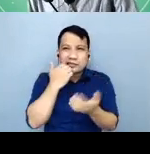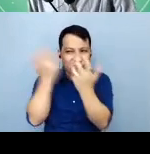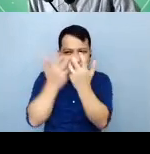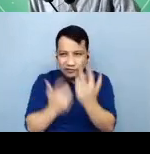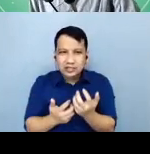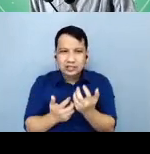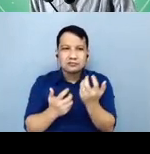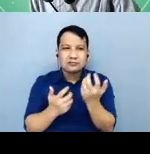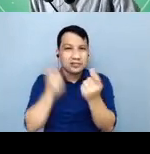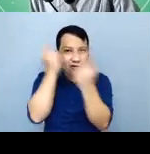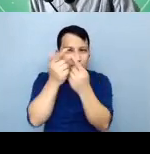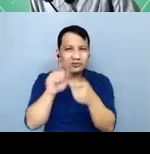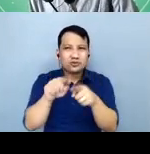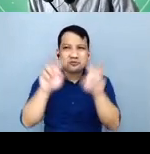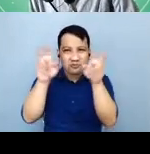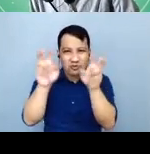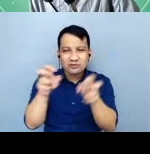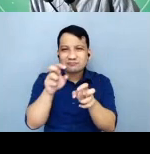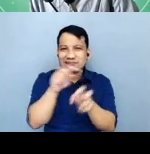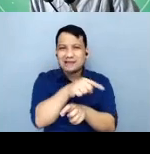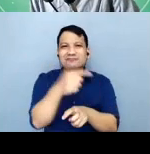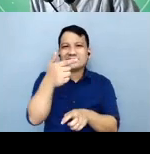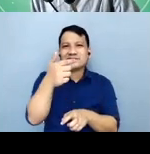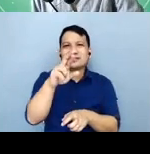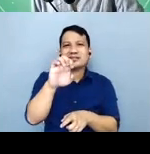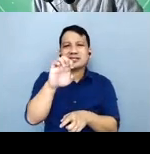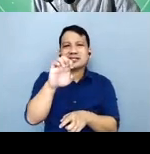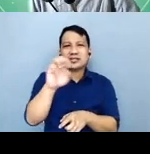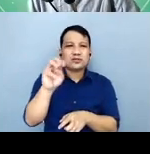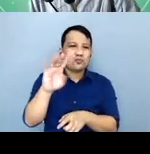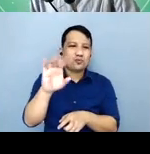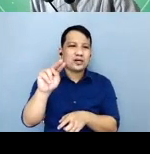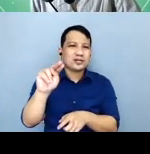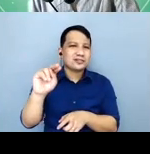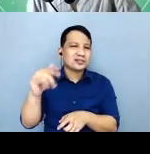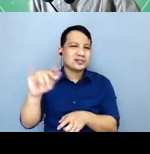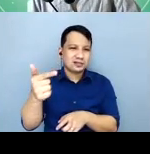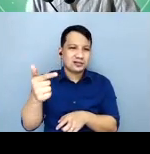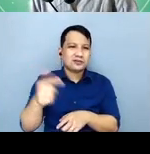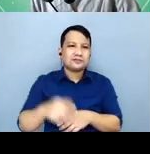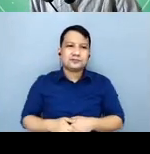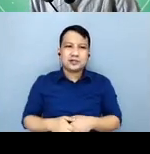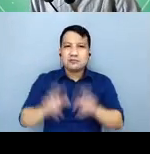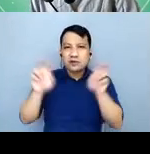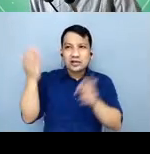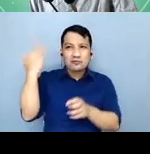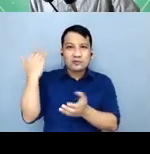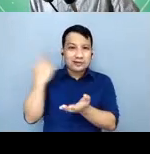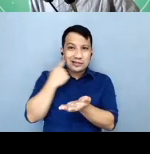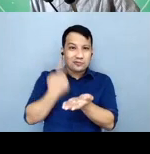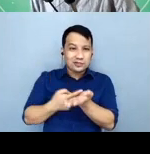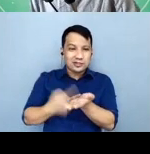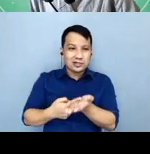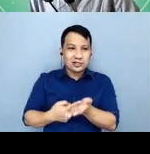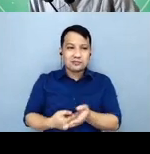most obvious examples of greenwashing that has come out over time is actually something we previously discussed, which